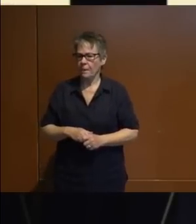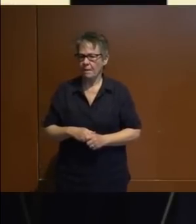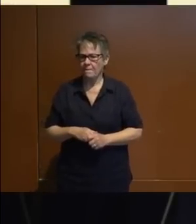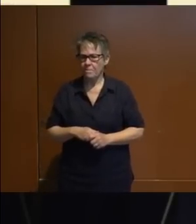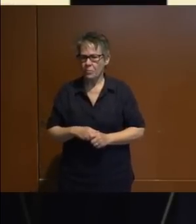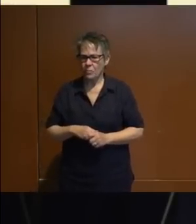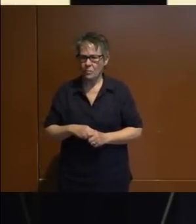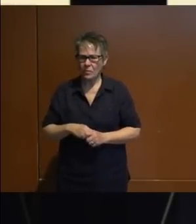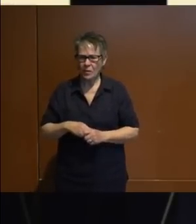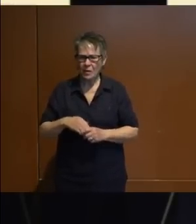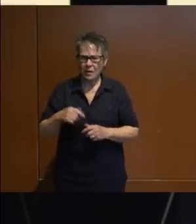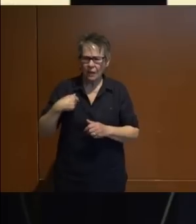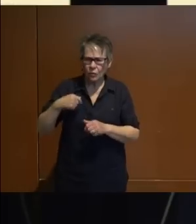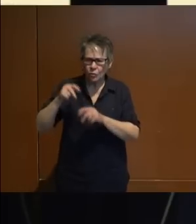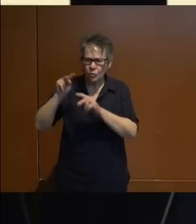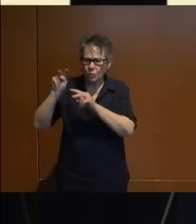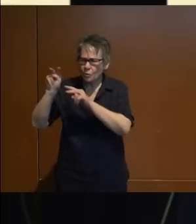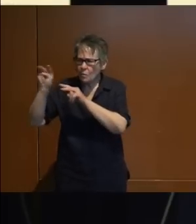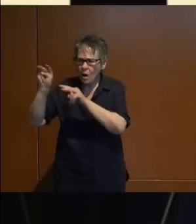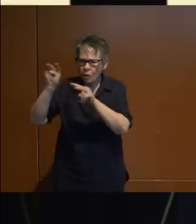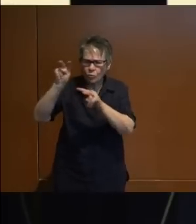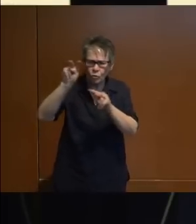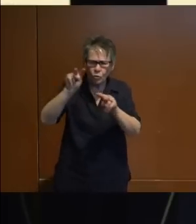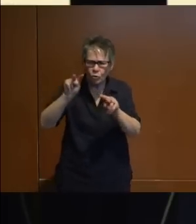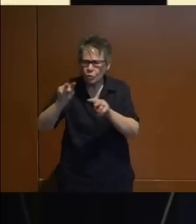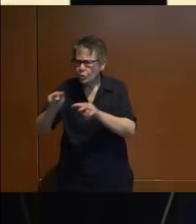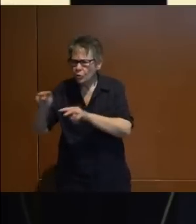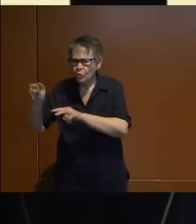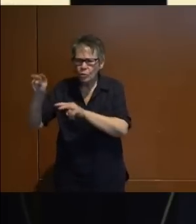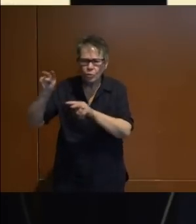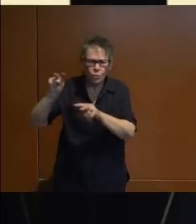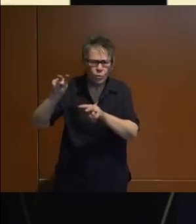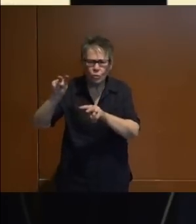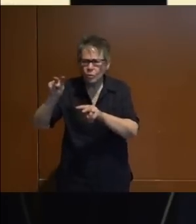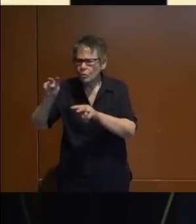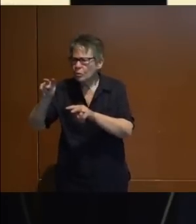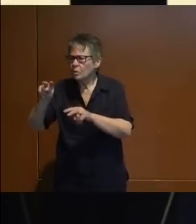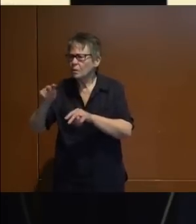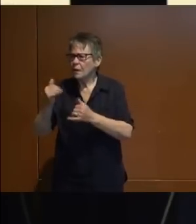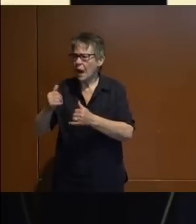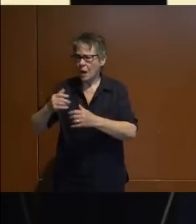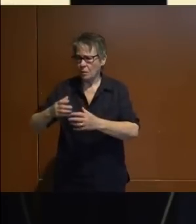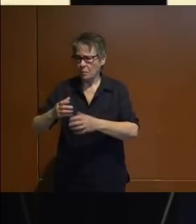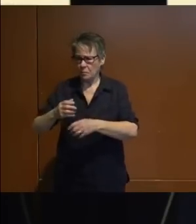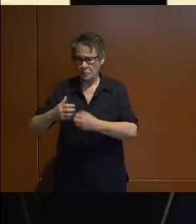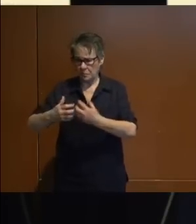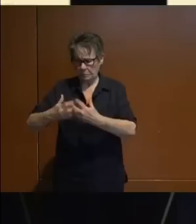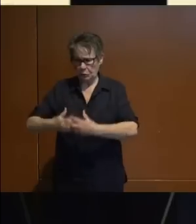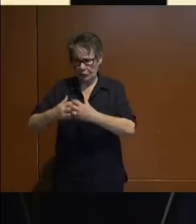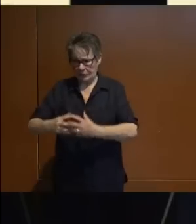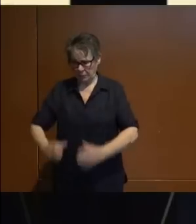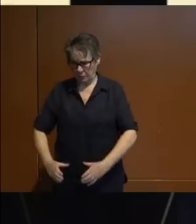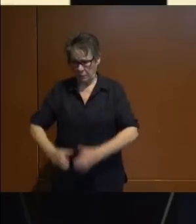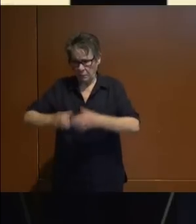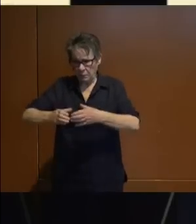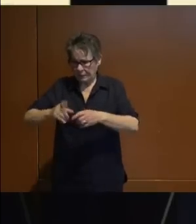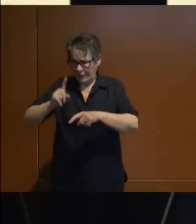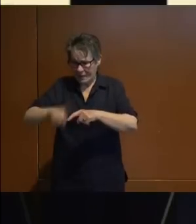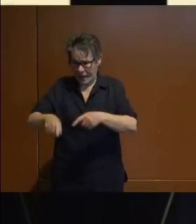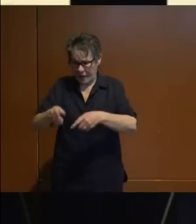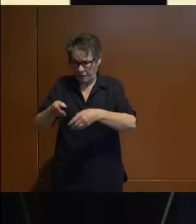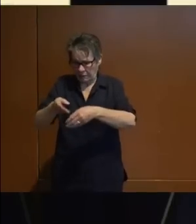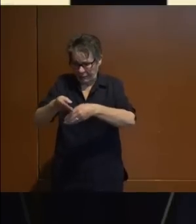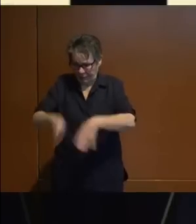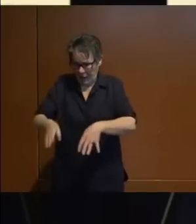they do not have the ability to cohort their patients, in other words, isolate them in a certain wing so